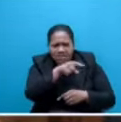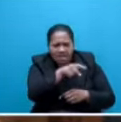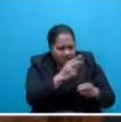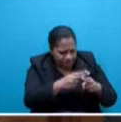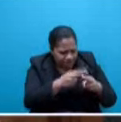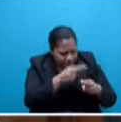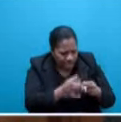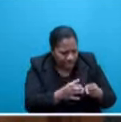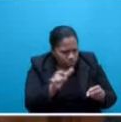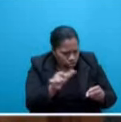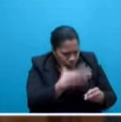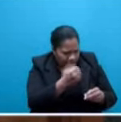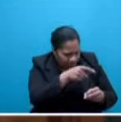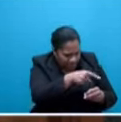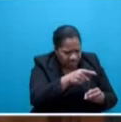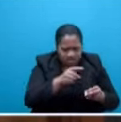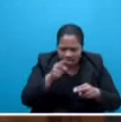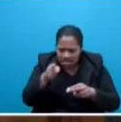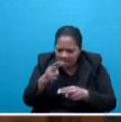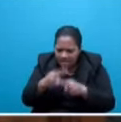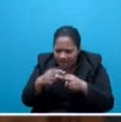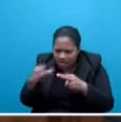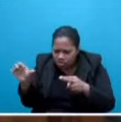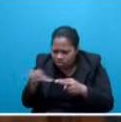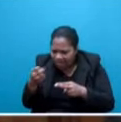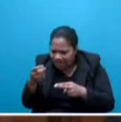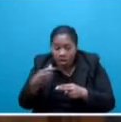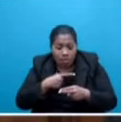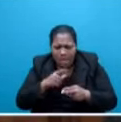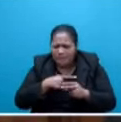Honorable Speaker Sir, all members sitting on this side of the House